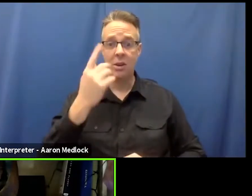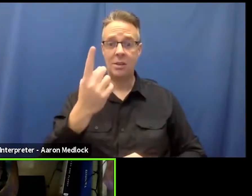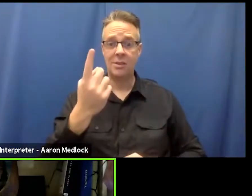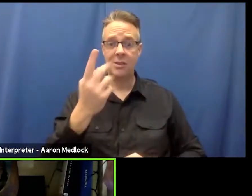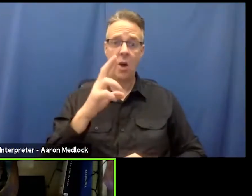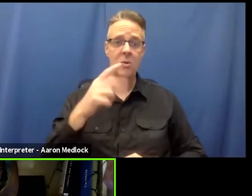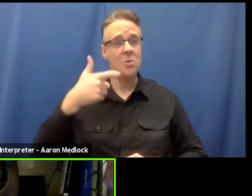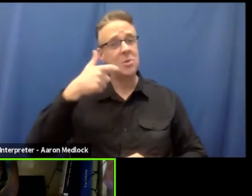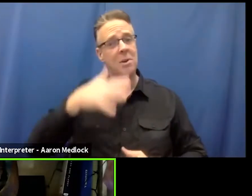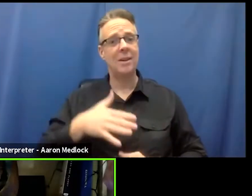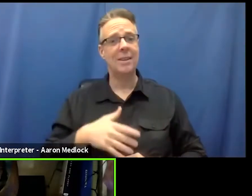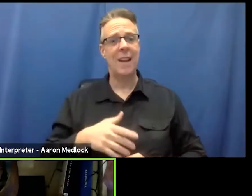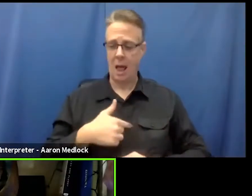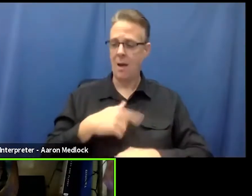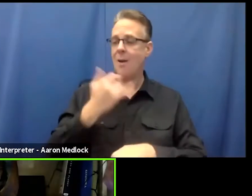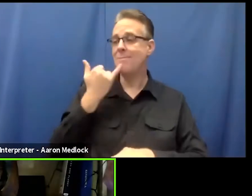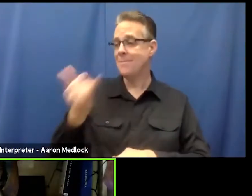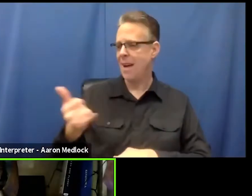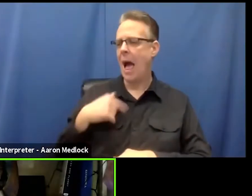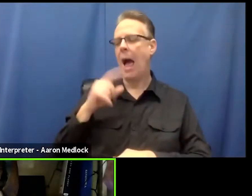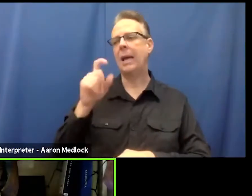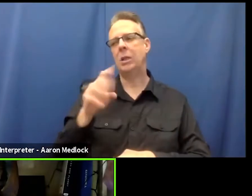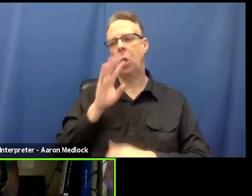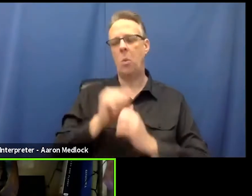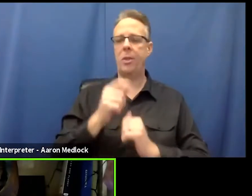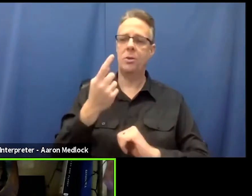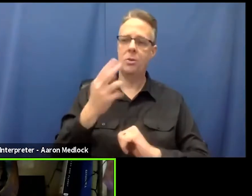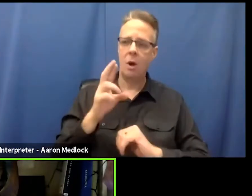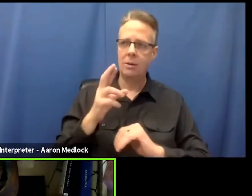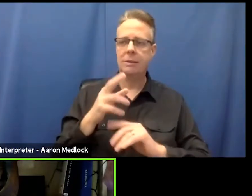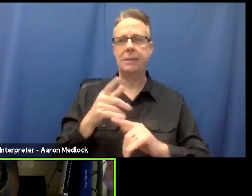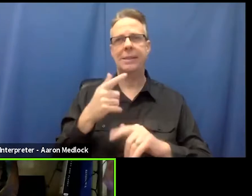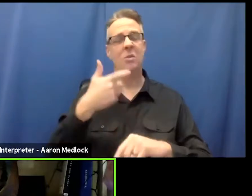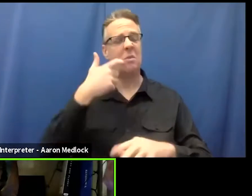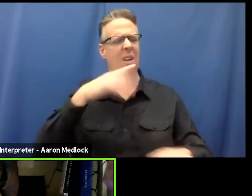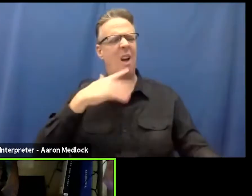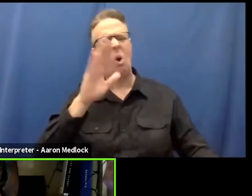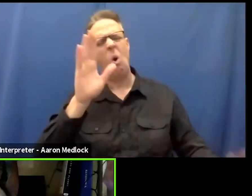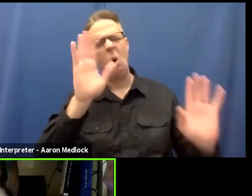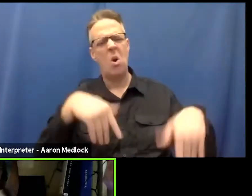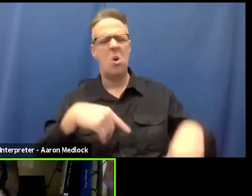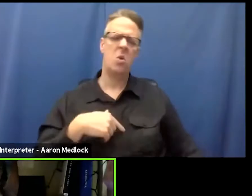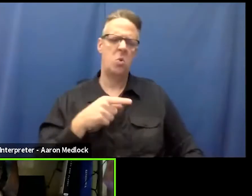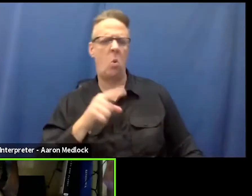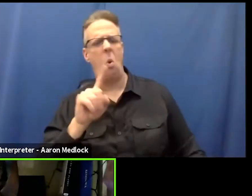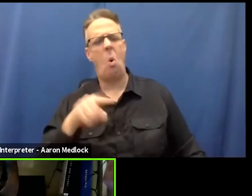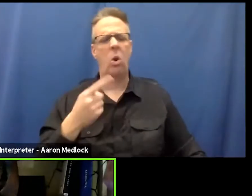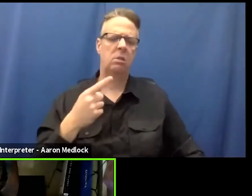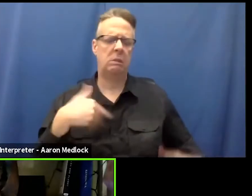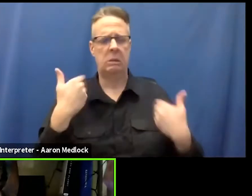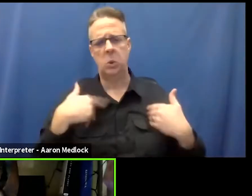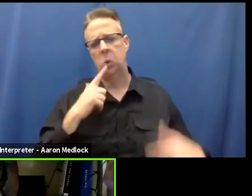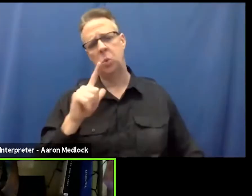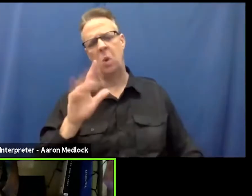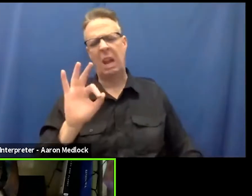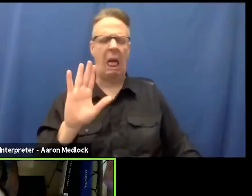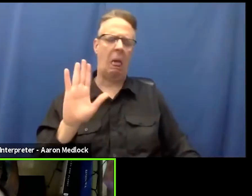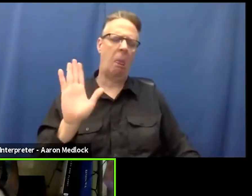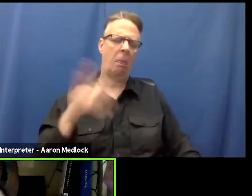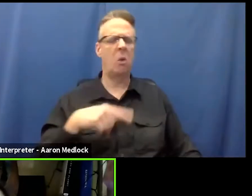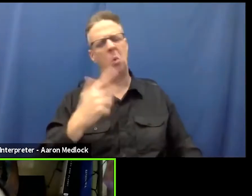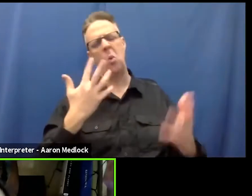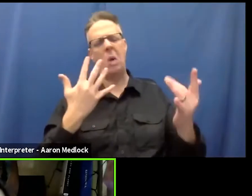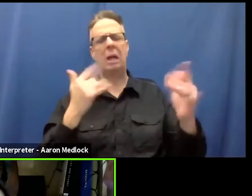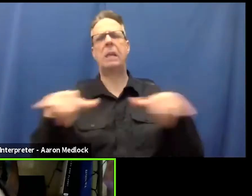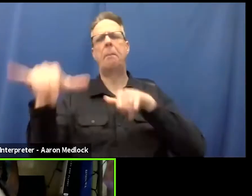say, please, can I speak to the doctor? They understand my health condition. And the receptionist saying, oh, well, you're only, 29. You just wait